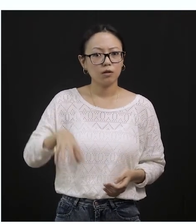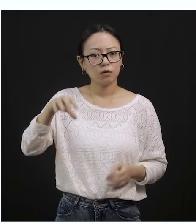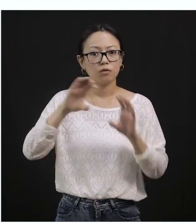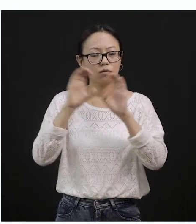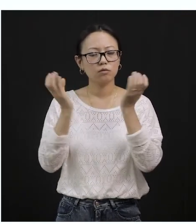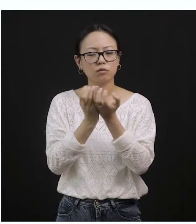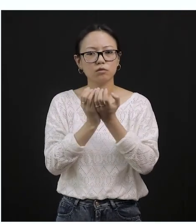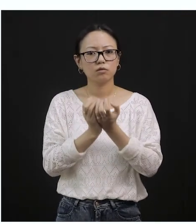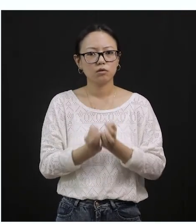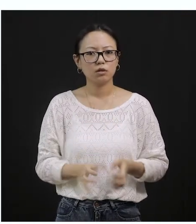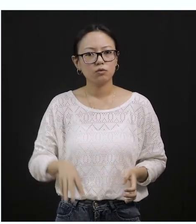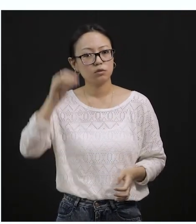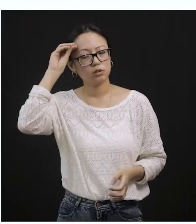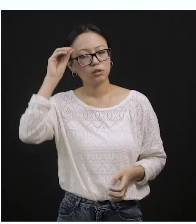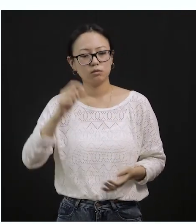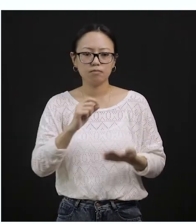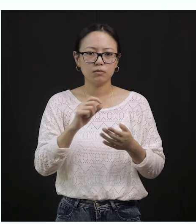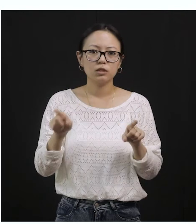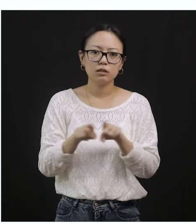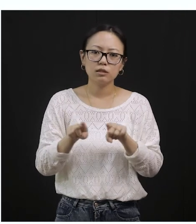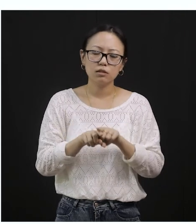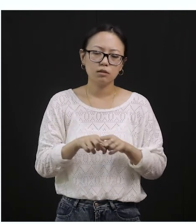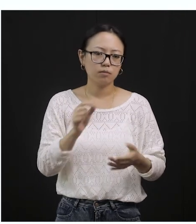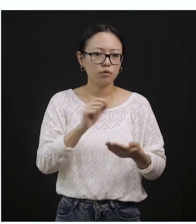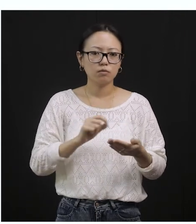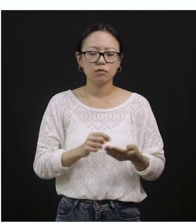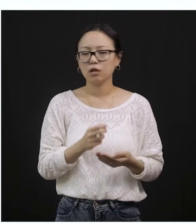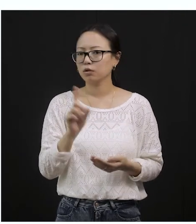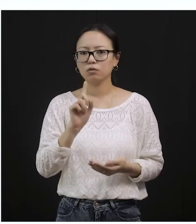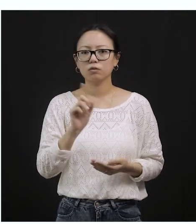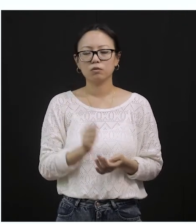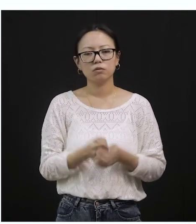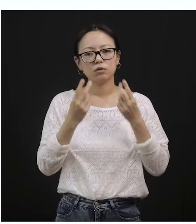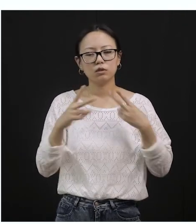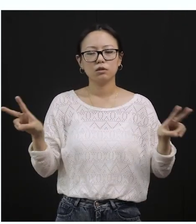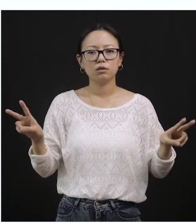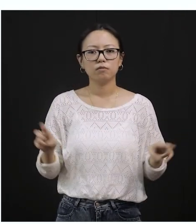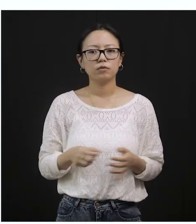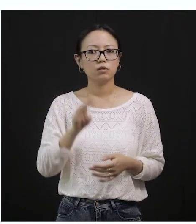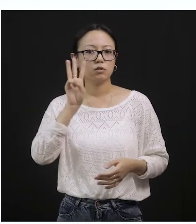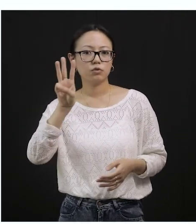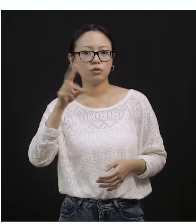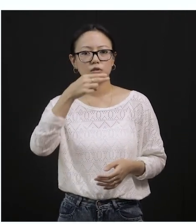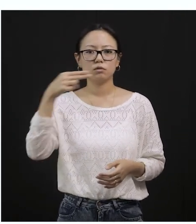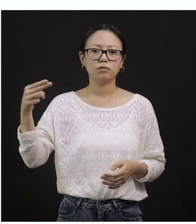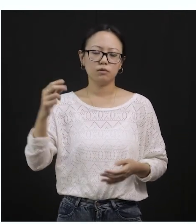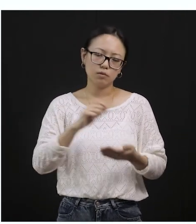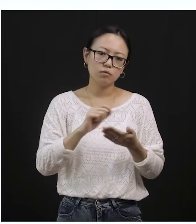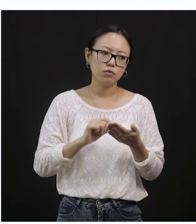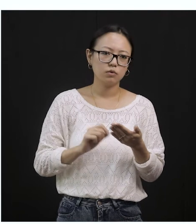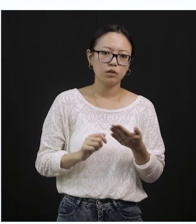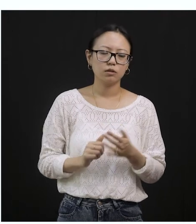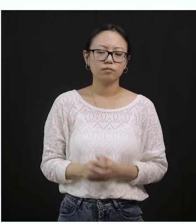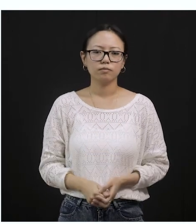are lots of professions surrounding us. So it will not be difficult for you all to find 3 names, right? So you have to